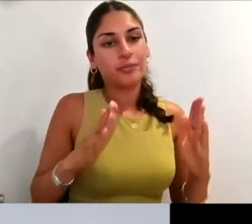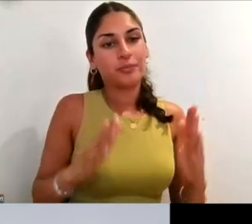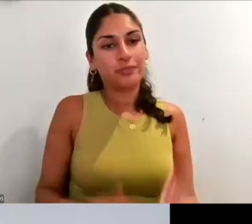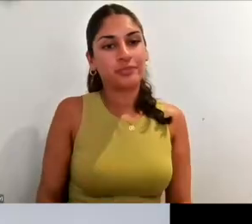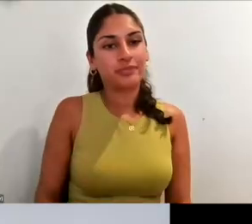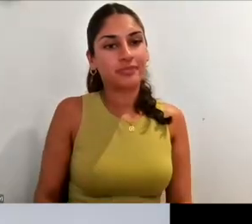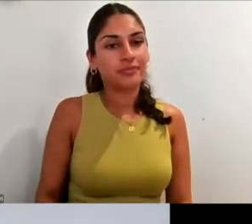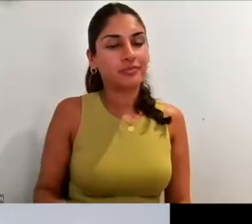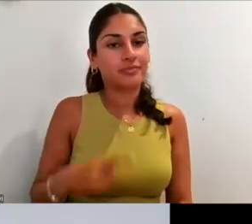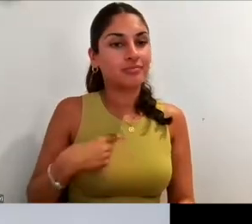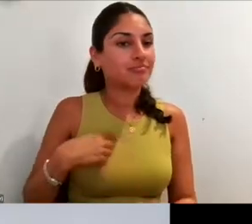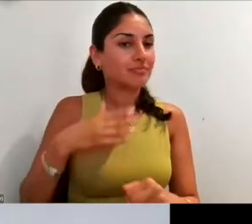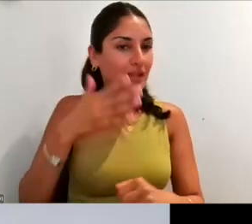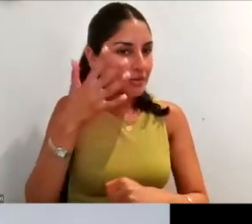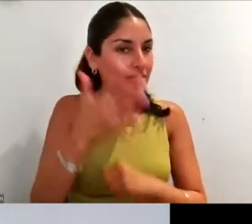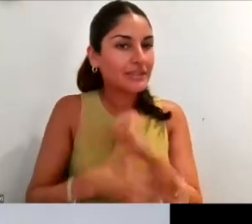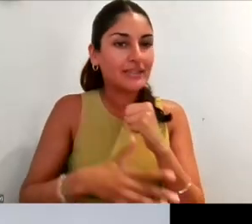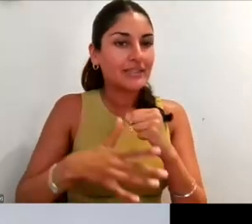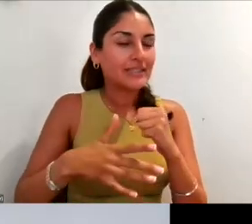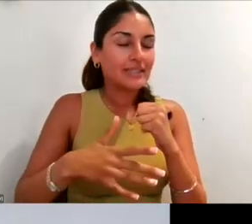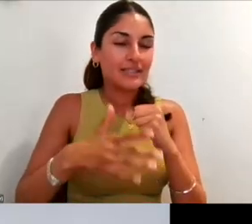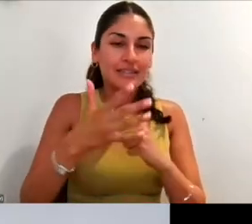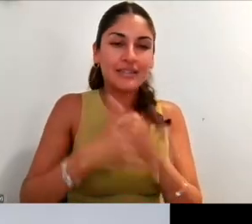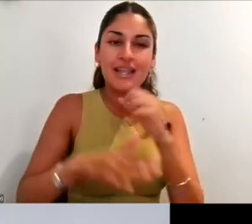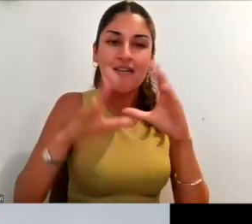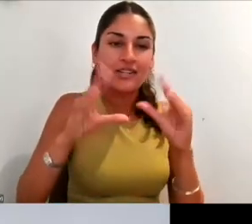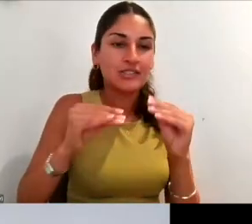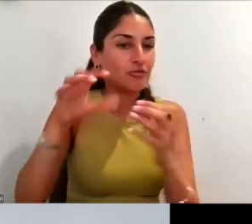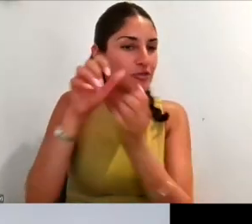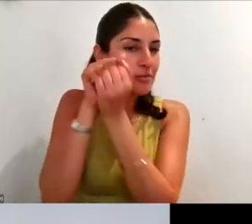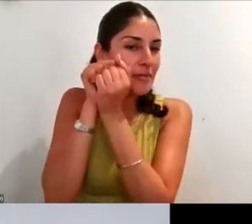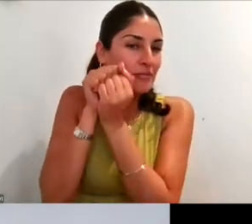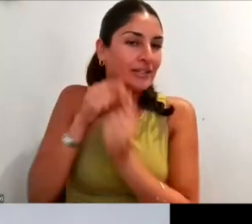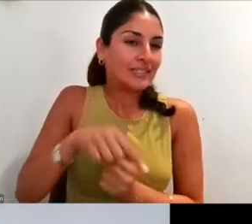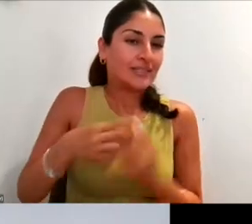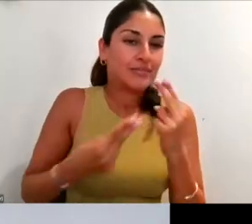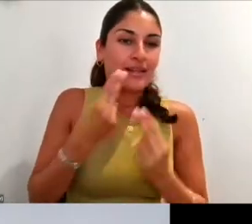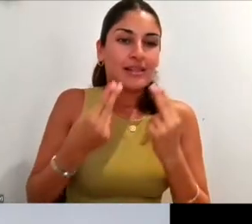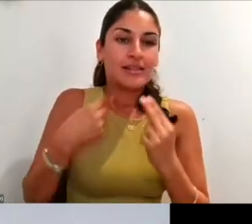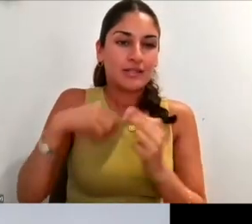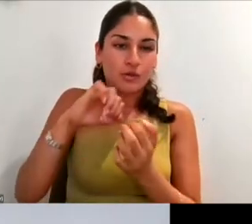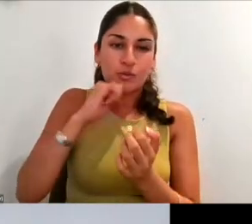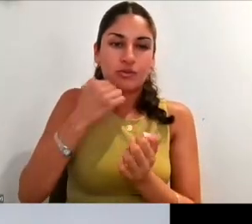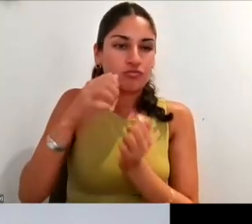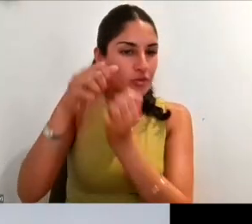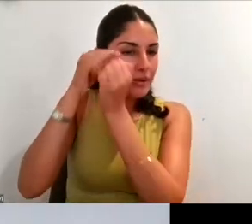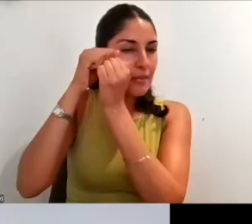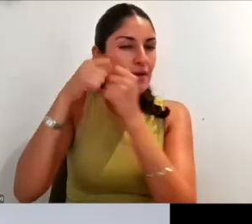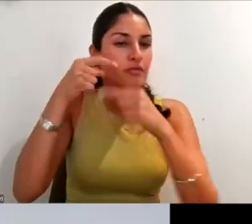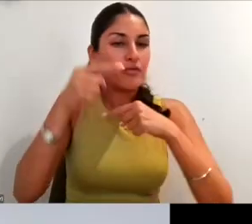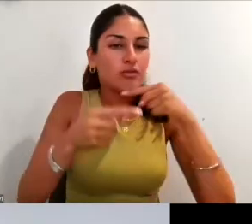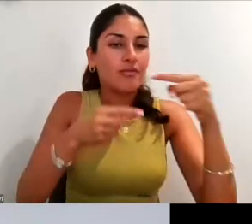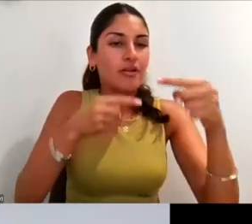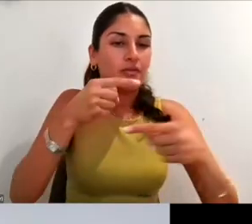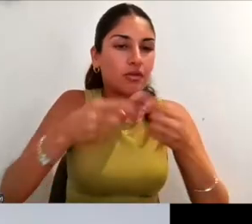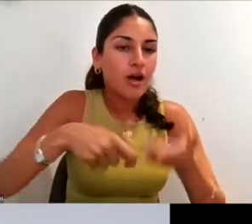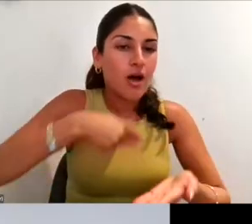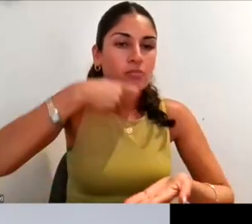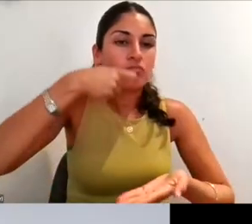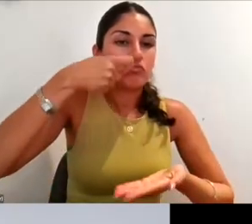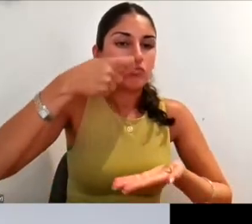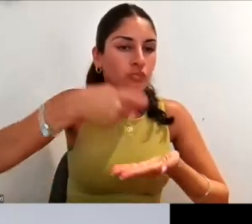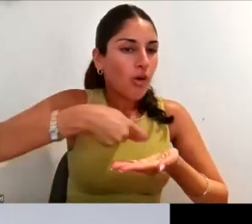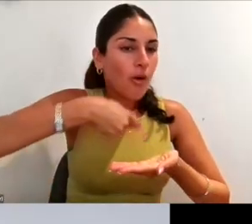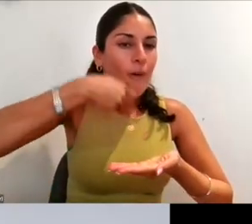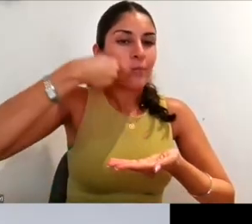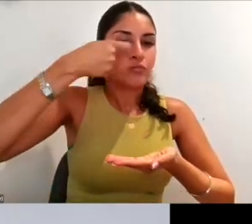I will never let this meal end. I will savour it to the end of me, dividing each scoop again and again, like